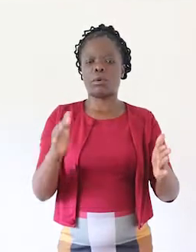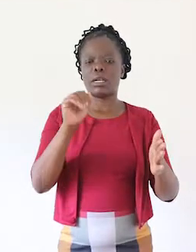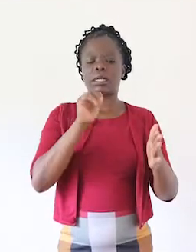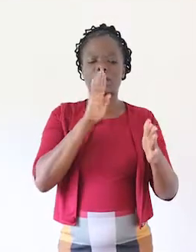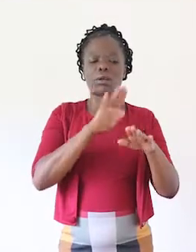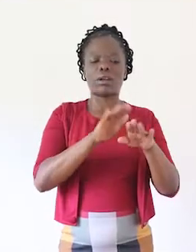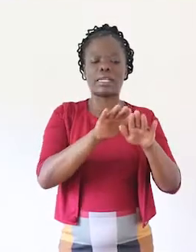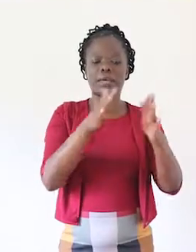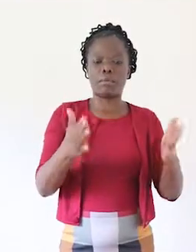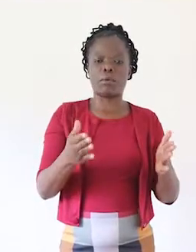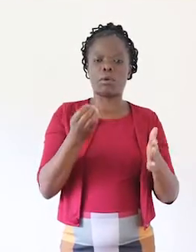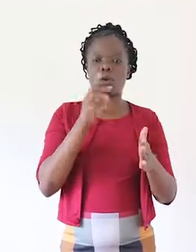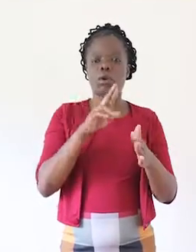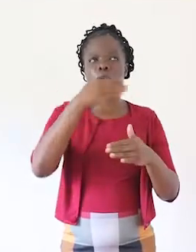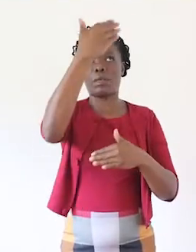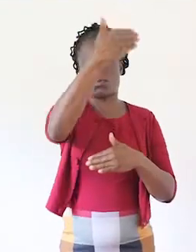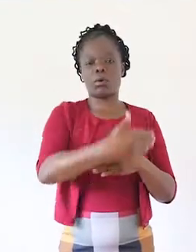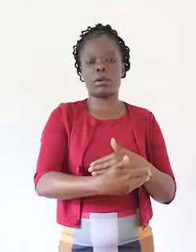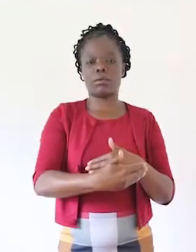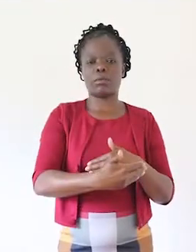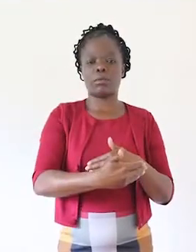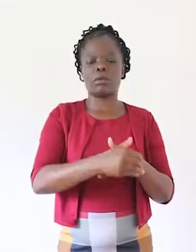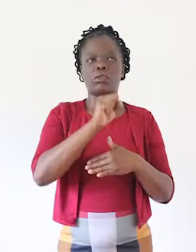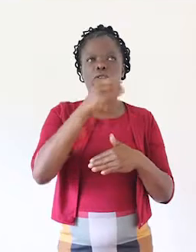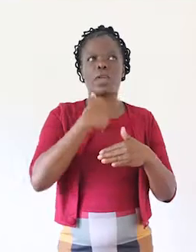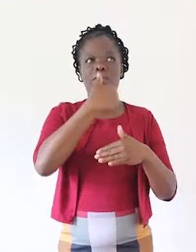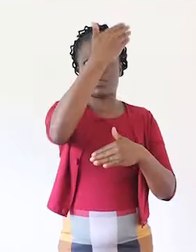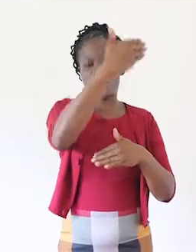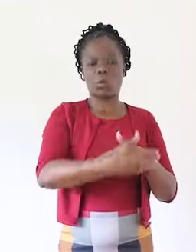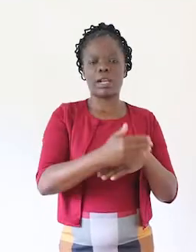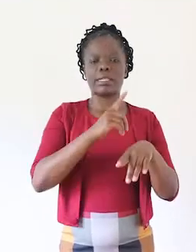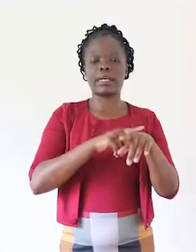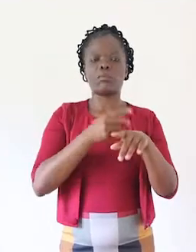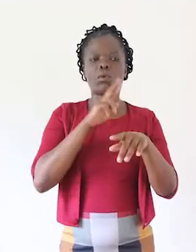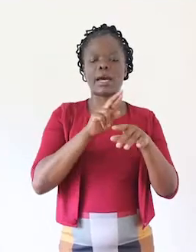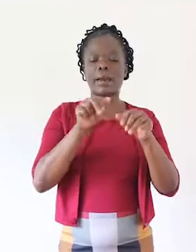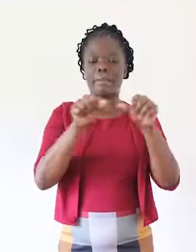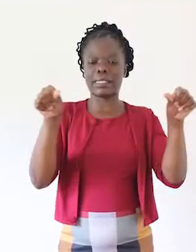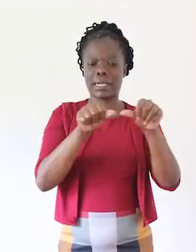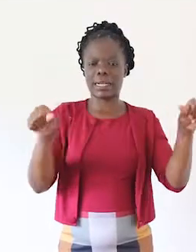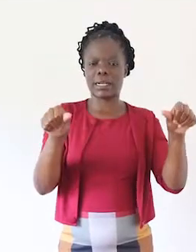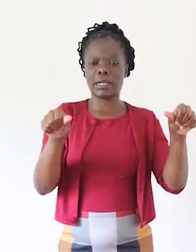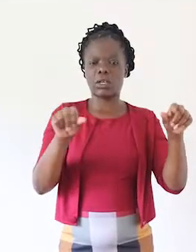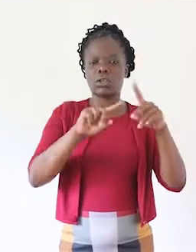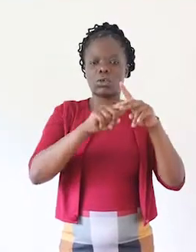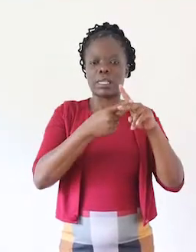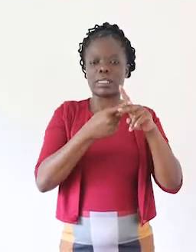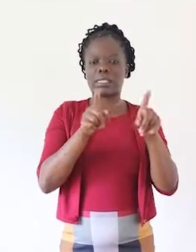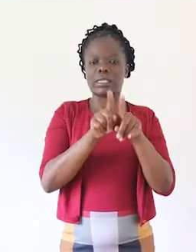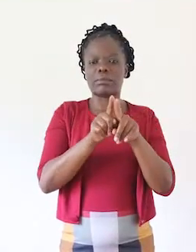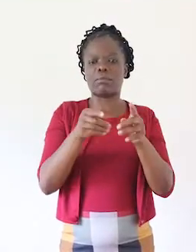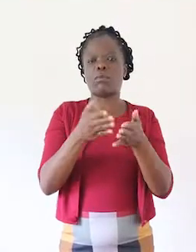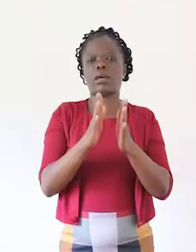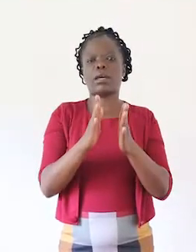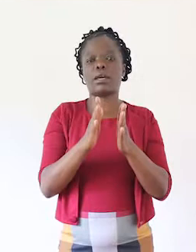can be put on the table or on the wall. So this one is on the wall. So when you are measuring, you start doing this